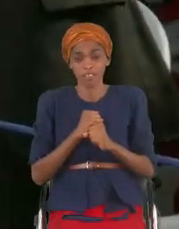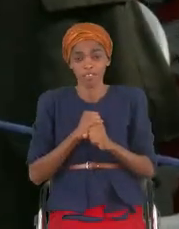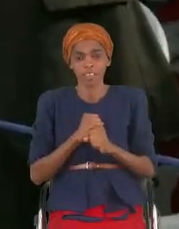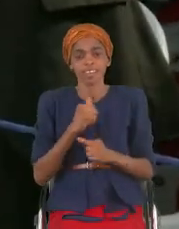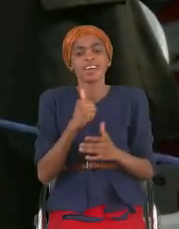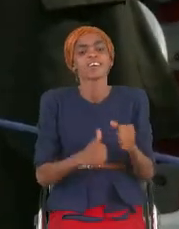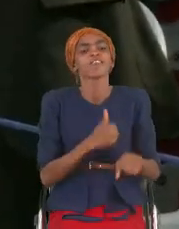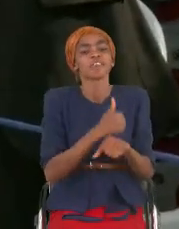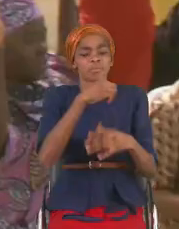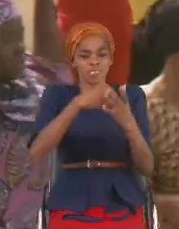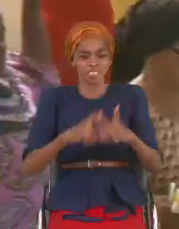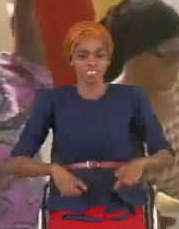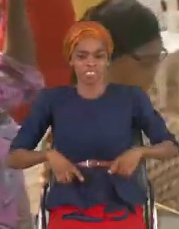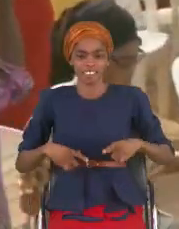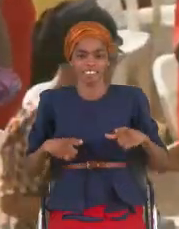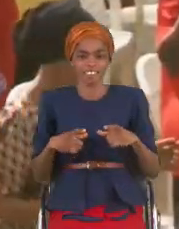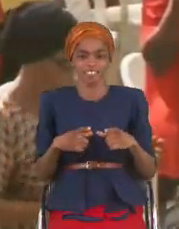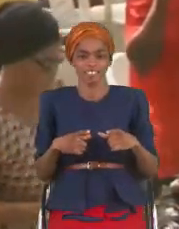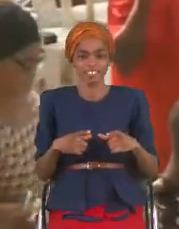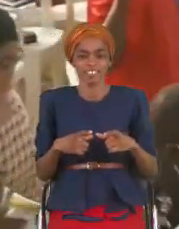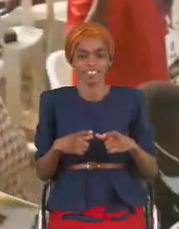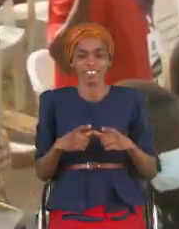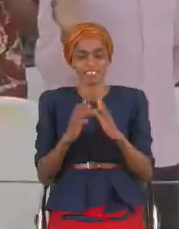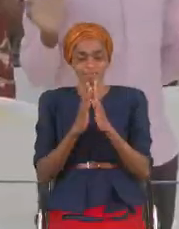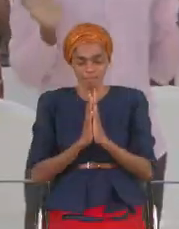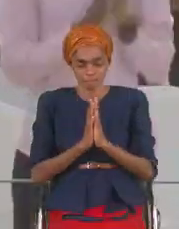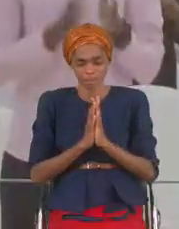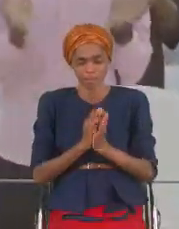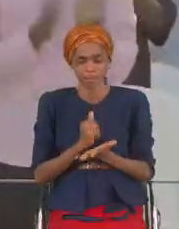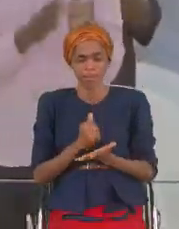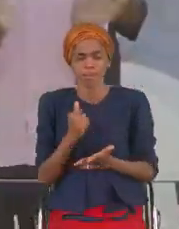confirmation in your life. It is done.